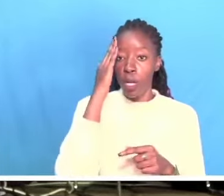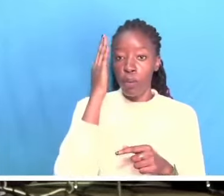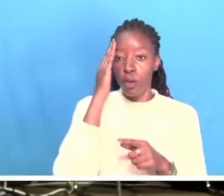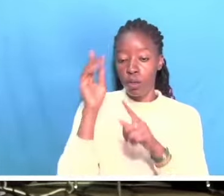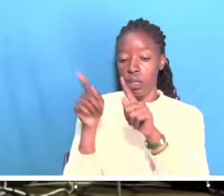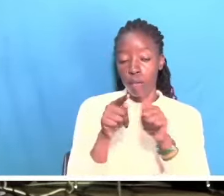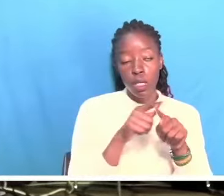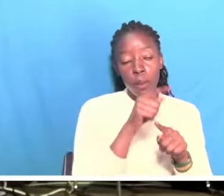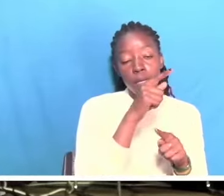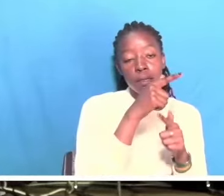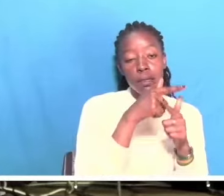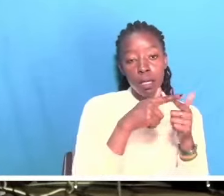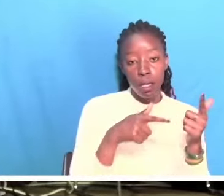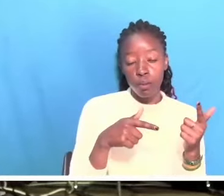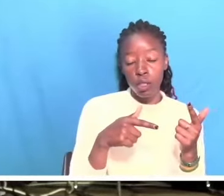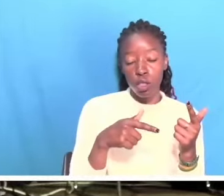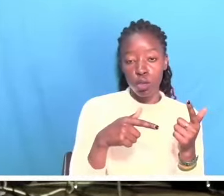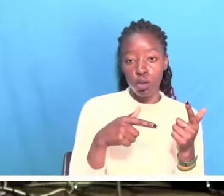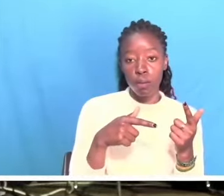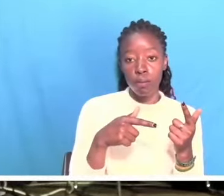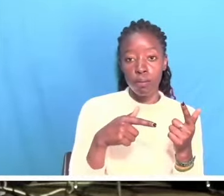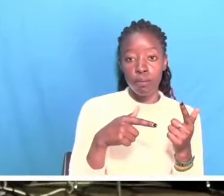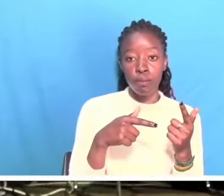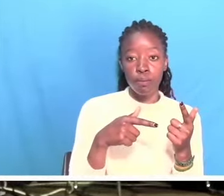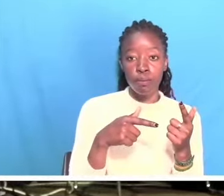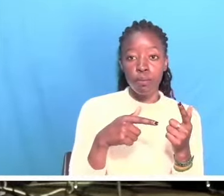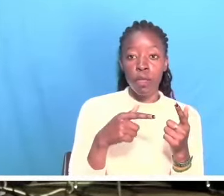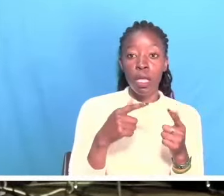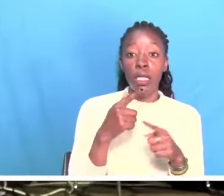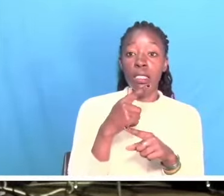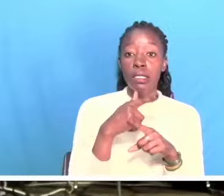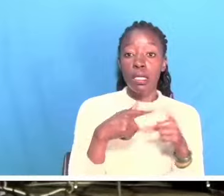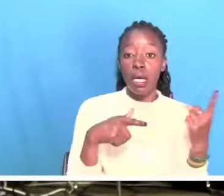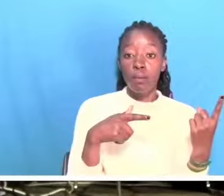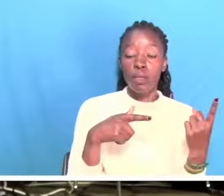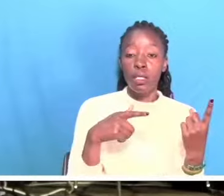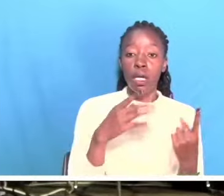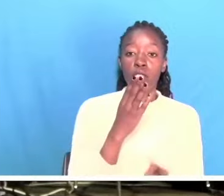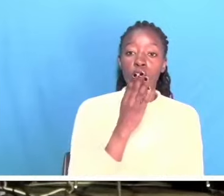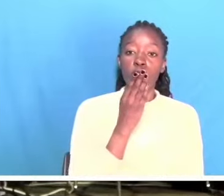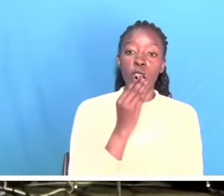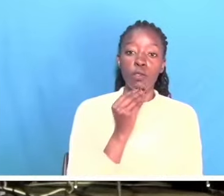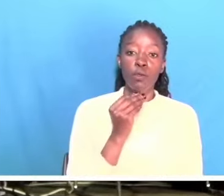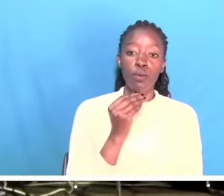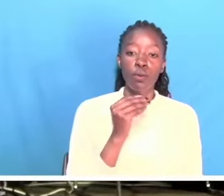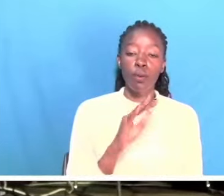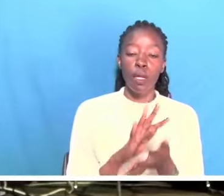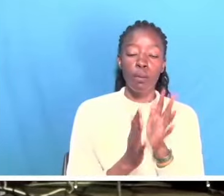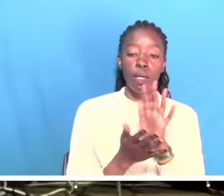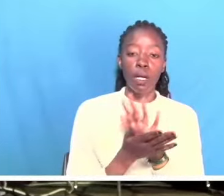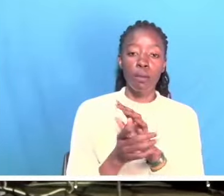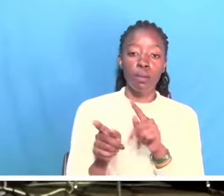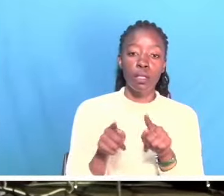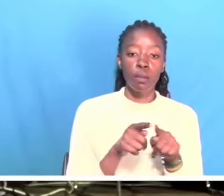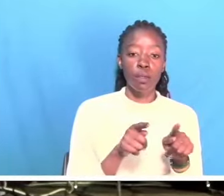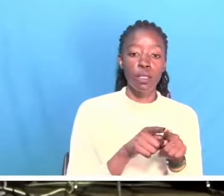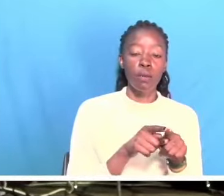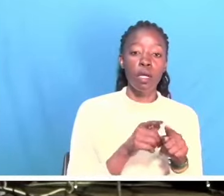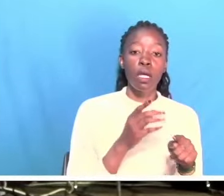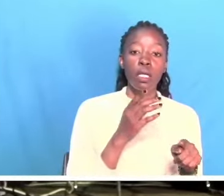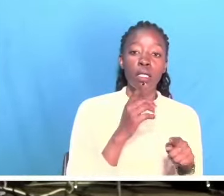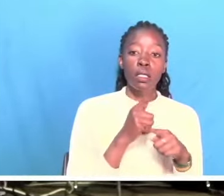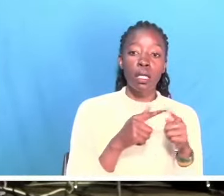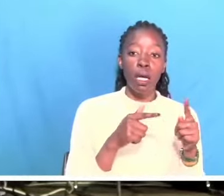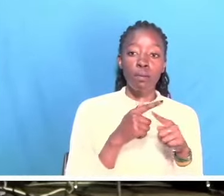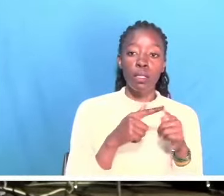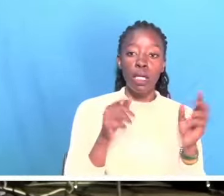Jew who has broken the law. Because the circumcised Jew will be like the uncircumcised if he did not keep the law.